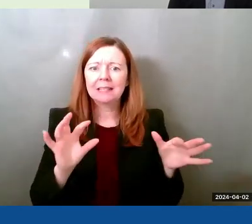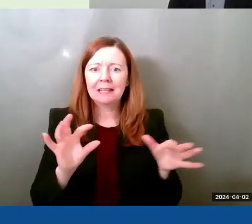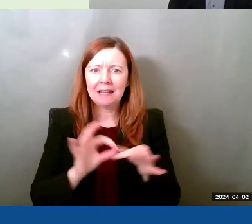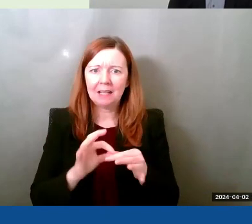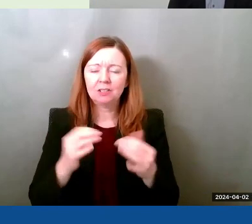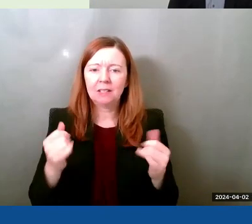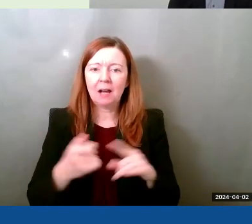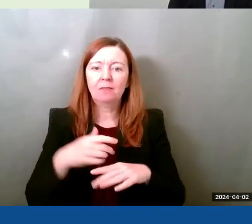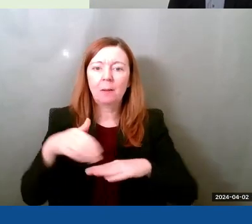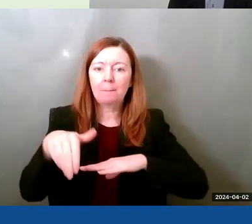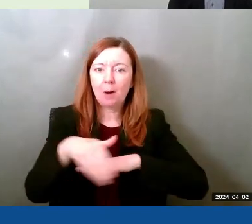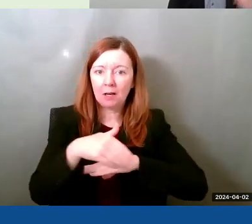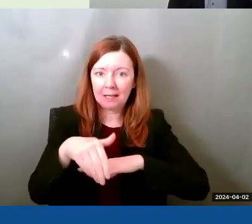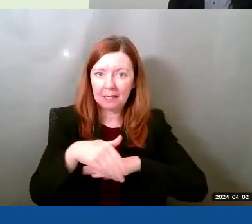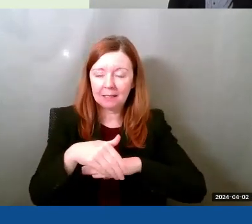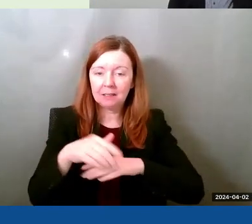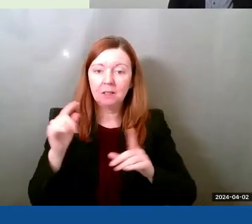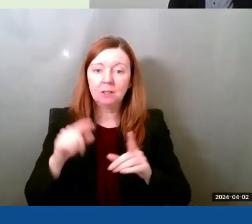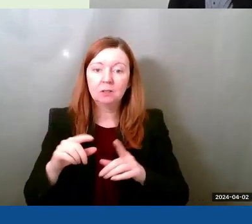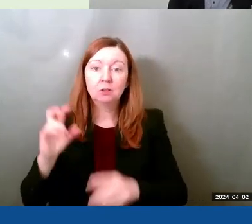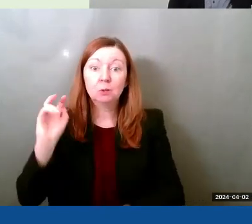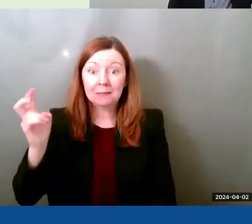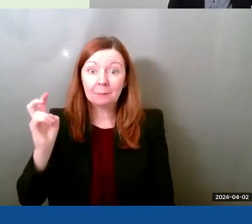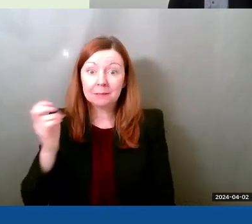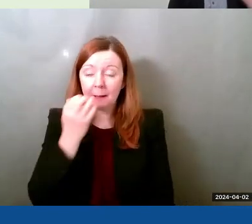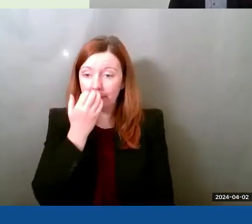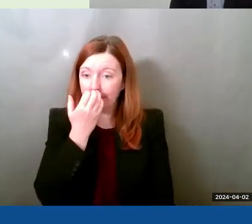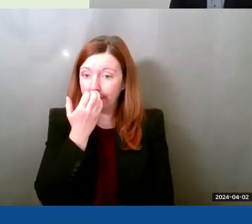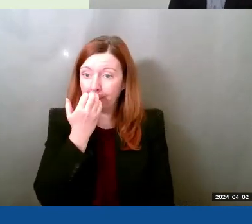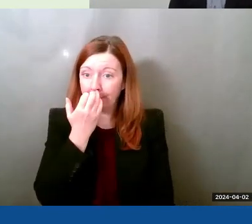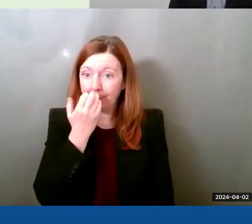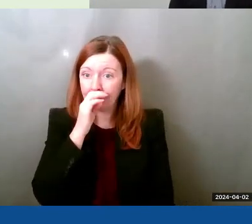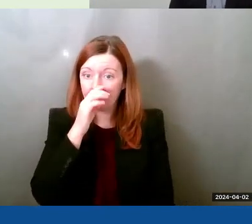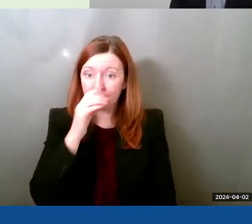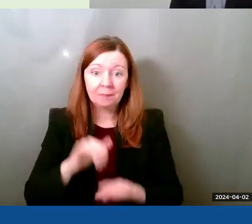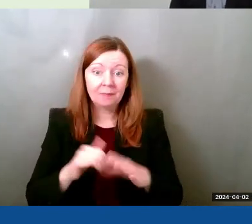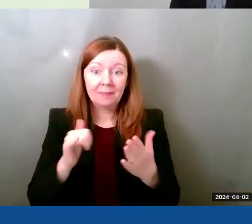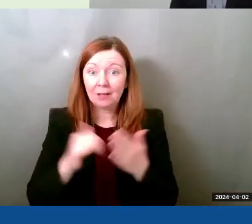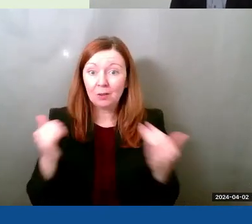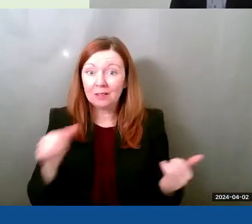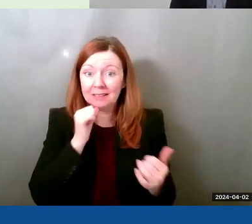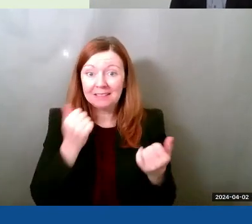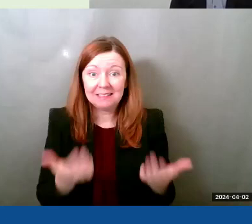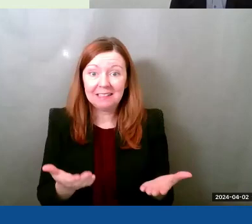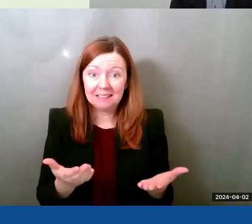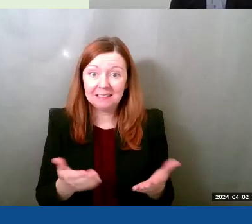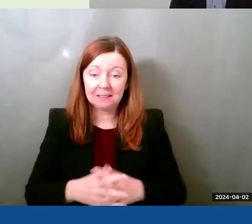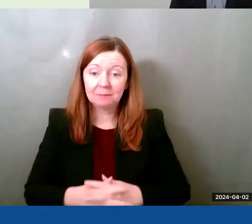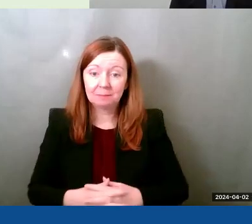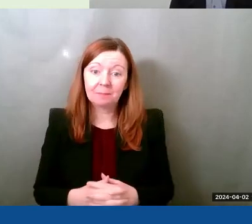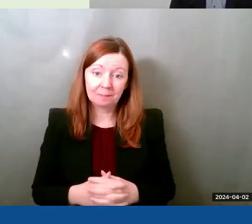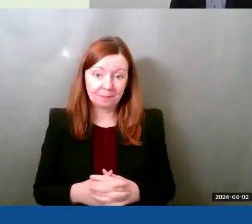from Market Street to SEPTA that currently doesn't exist.